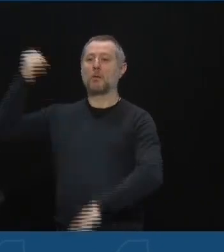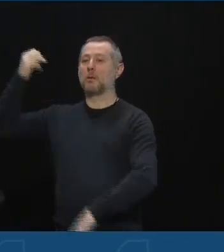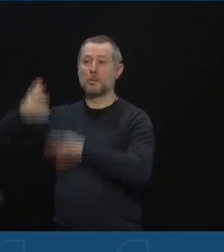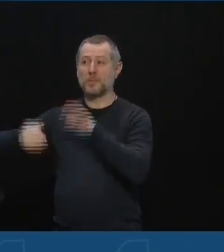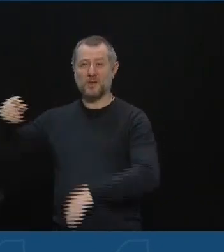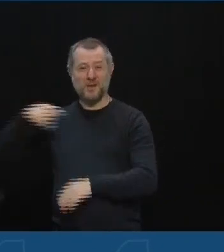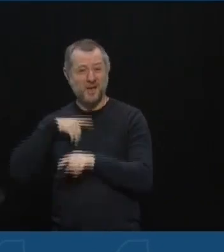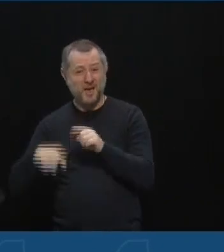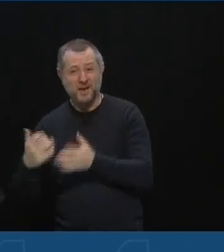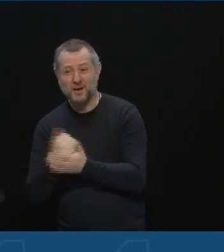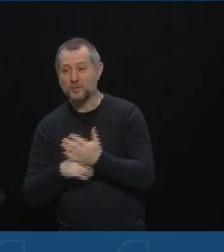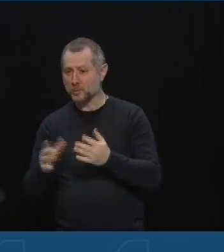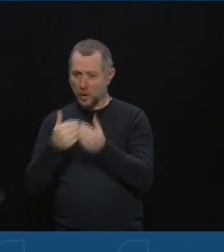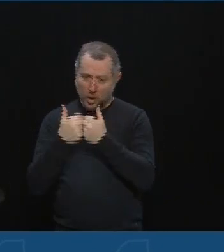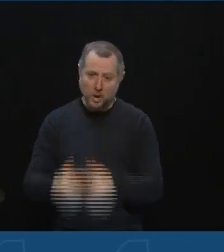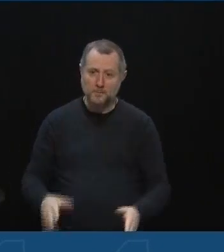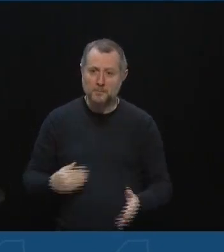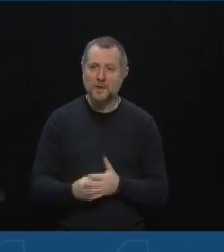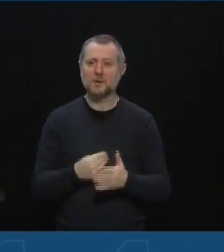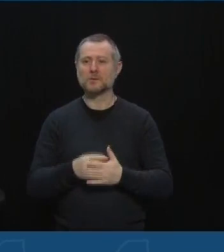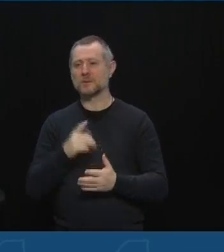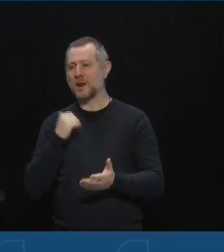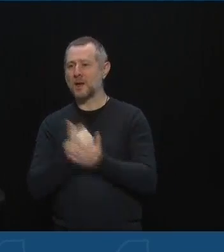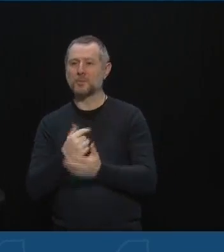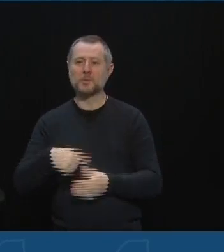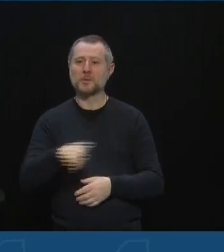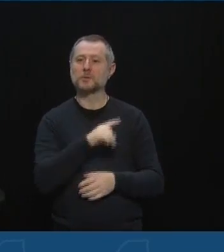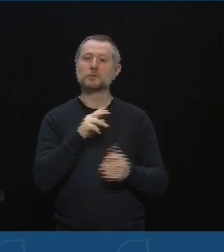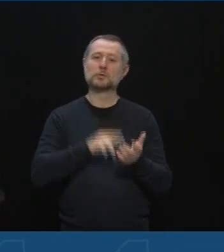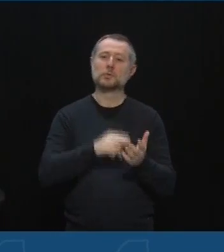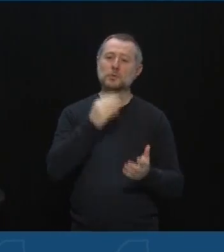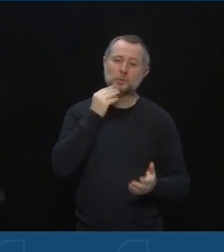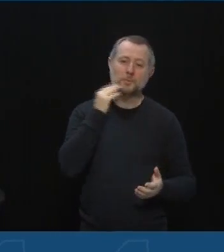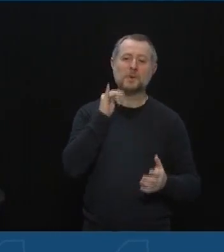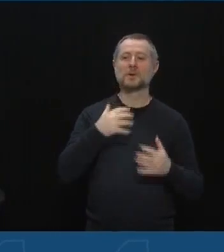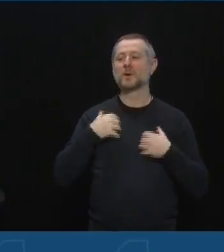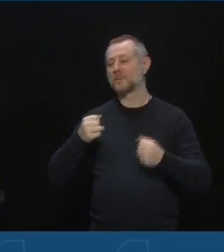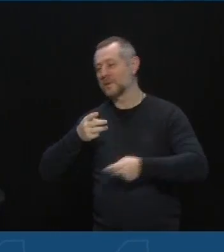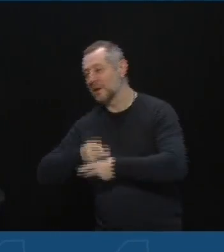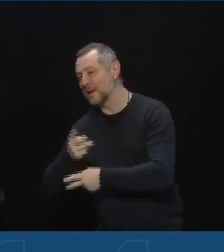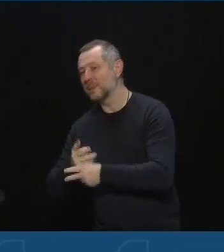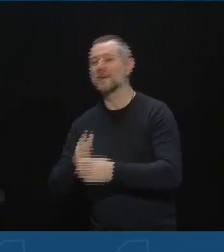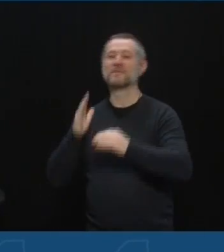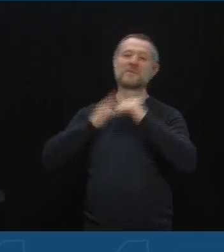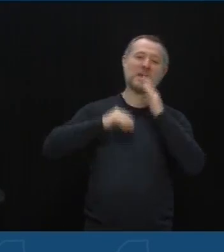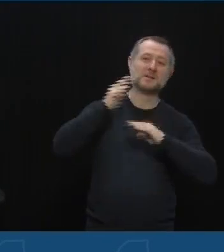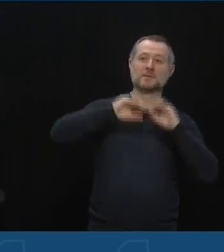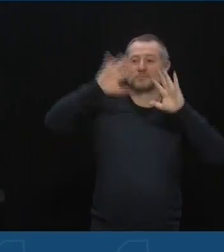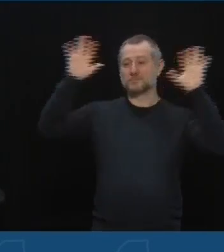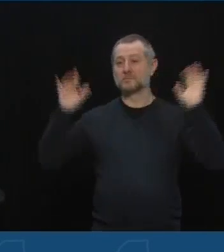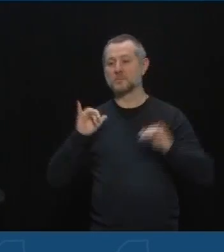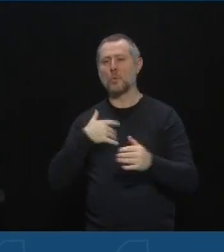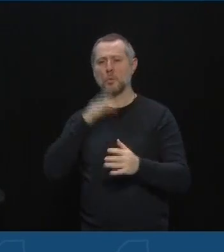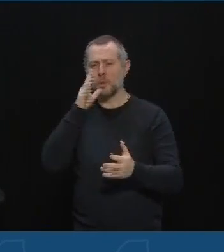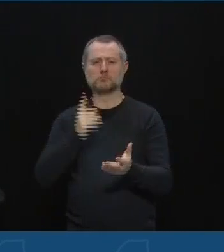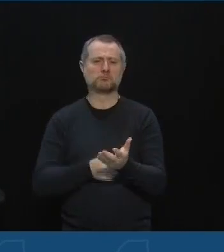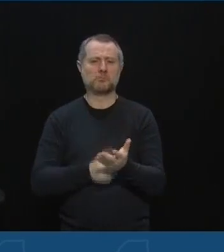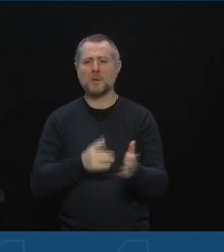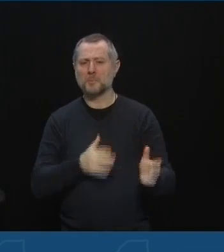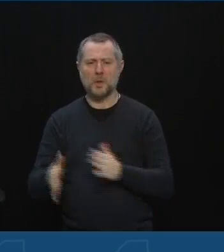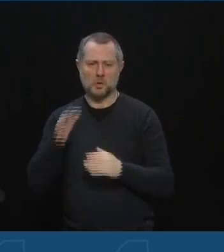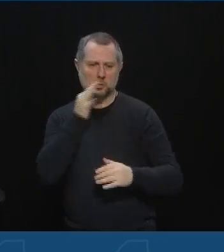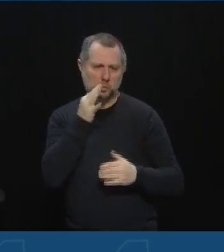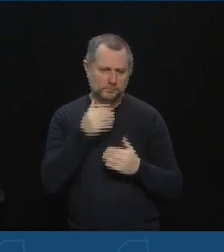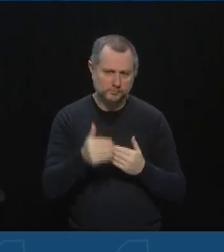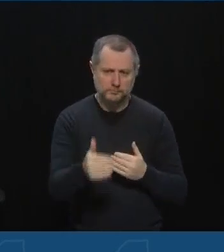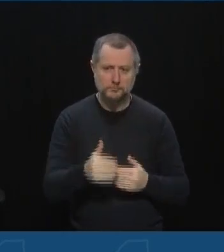revenue. So we're going to have to rebuild our nursing homes, our health care facilities, and our hospitals, and we'll be having those conversations with the legislature very soon. But this is a